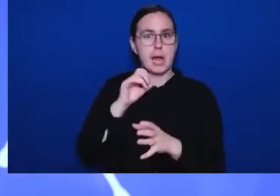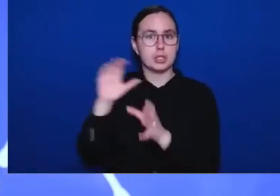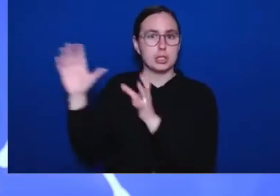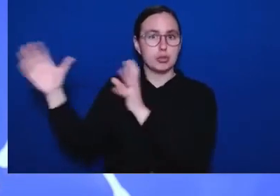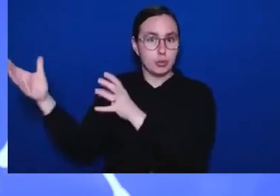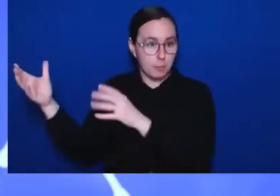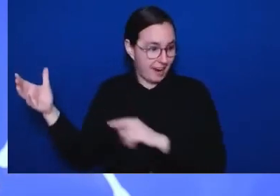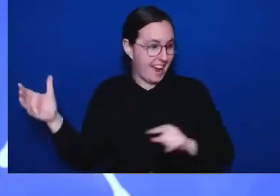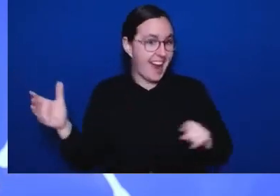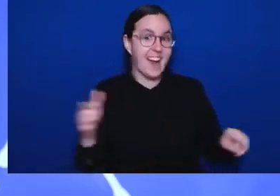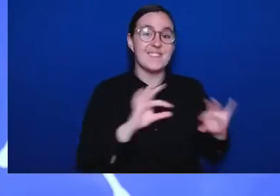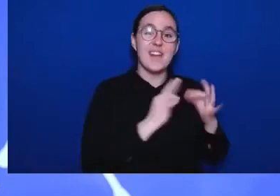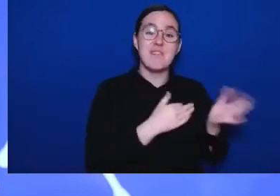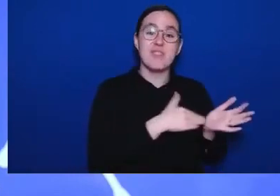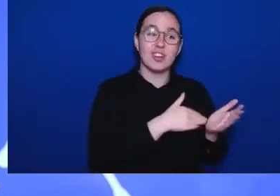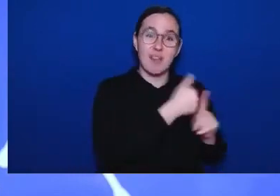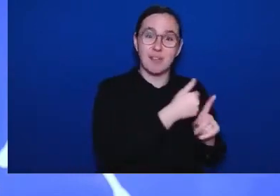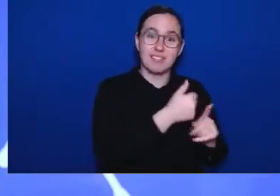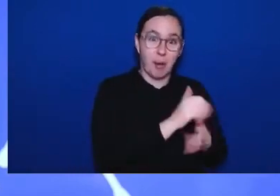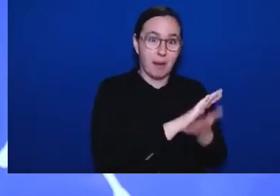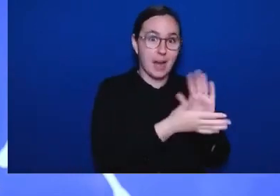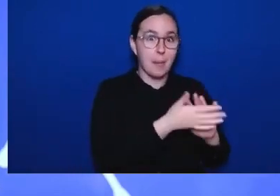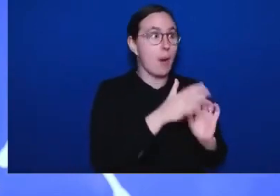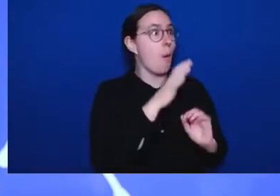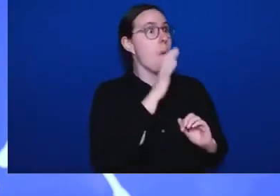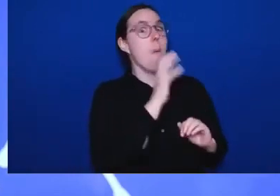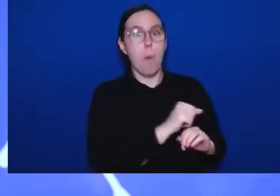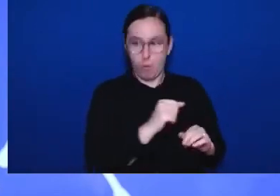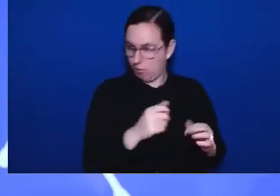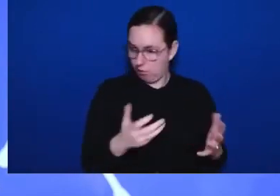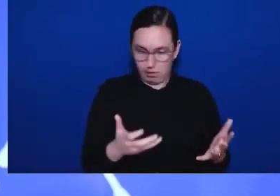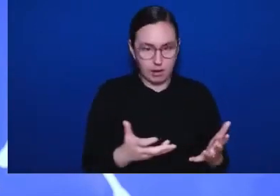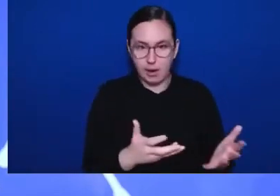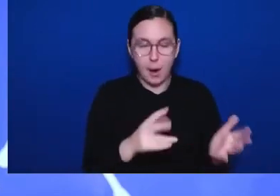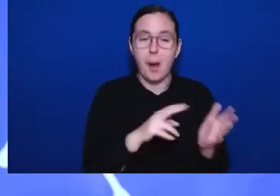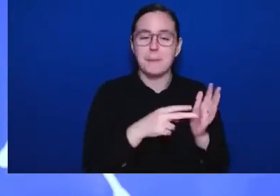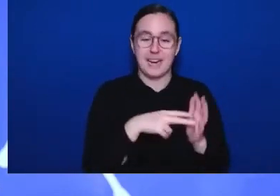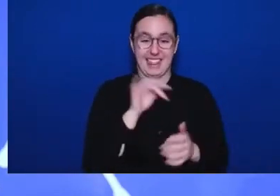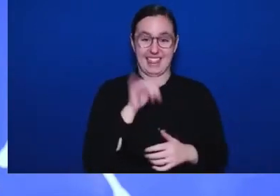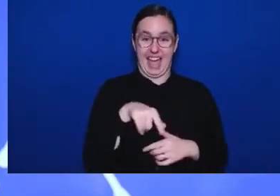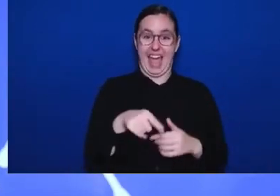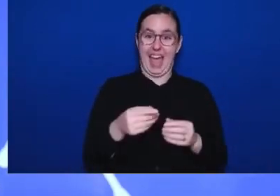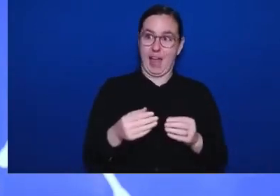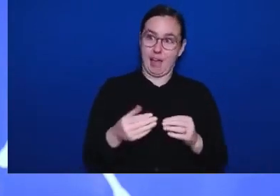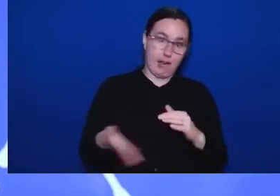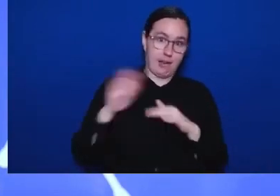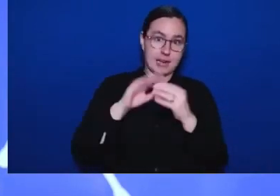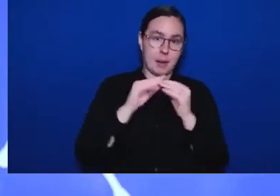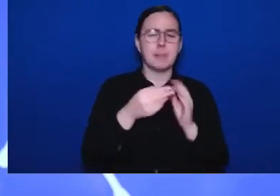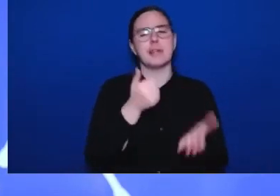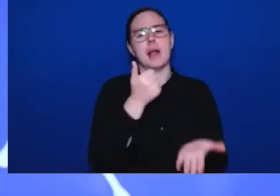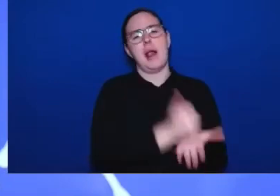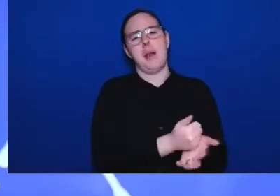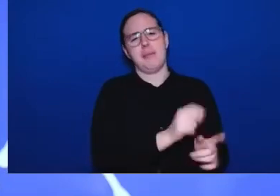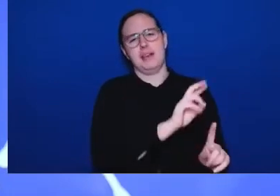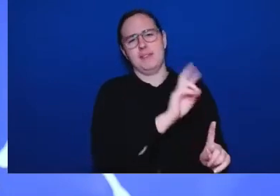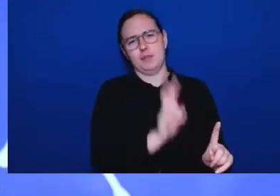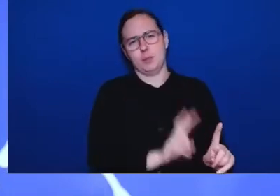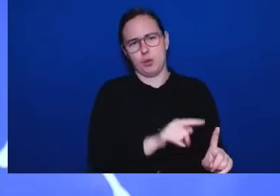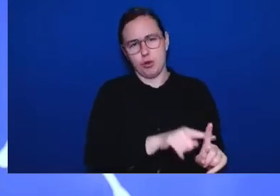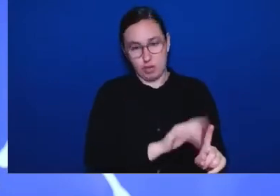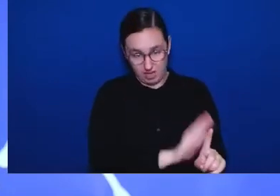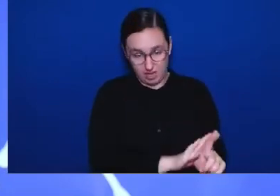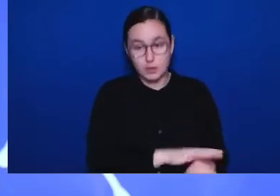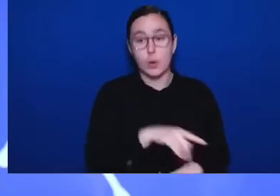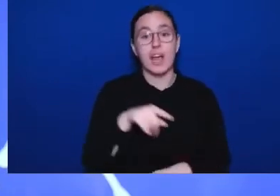and you heard it earlier, which is a place where people in the Practice Ready Assessment Program will practice because